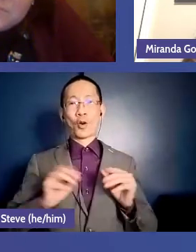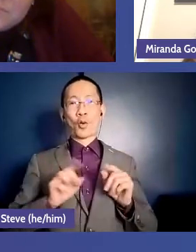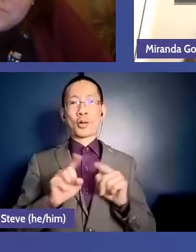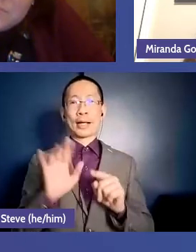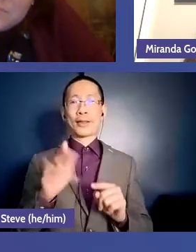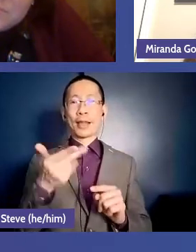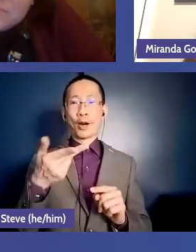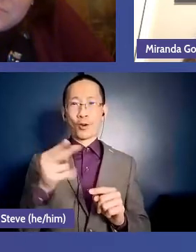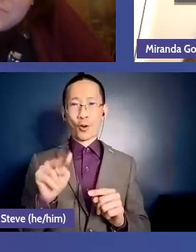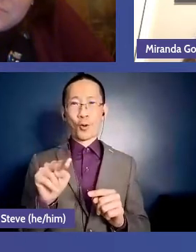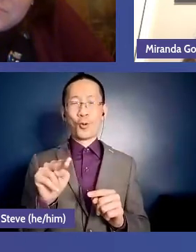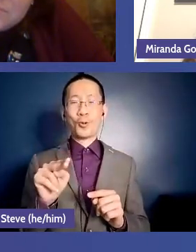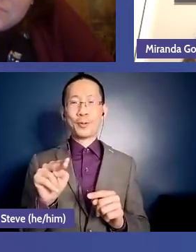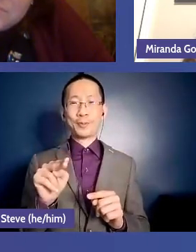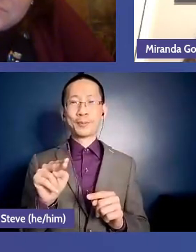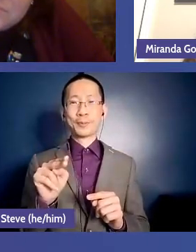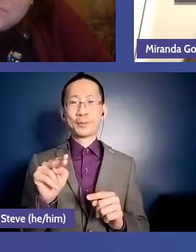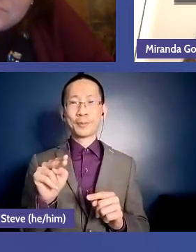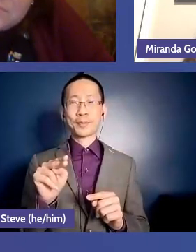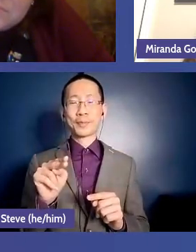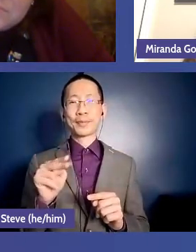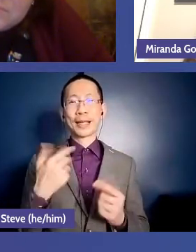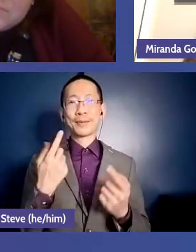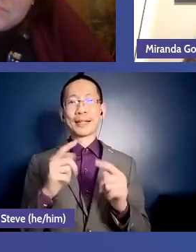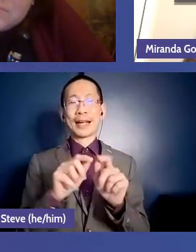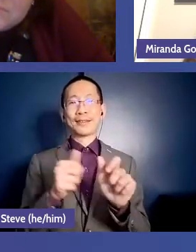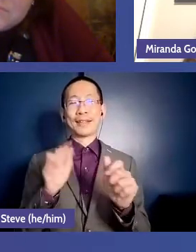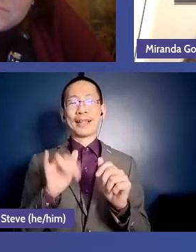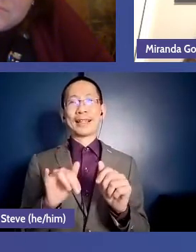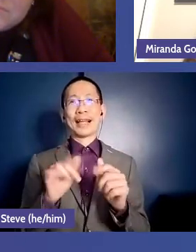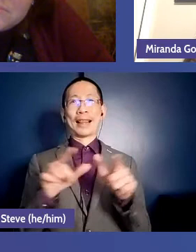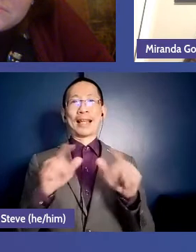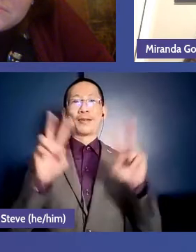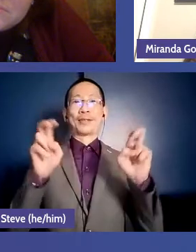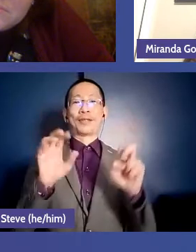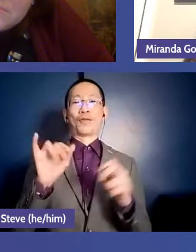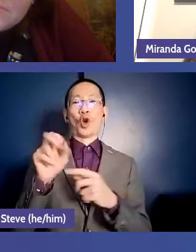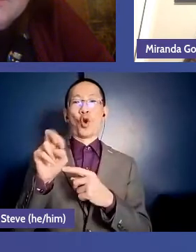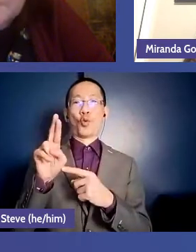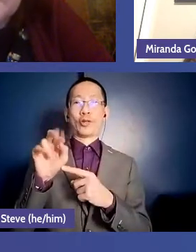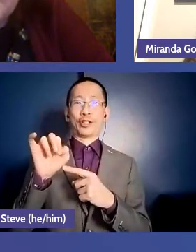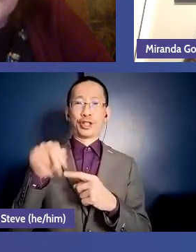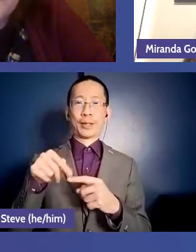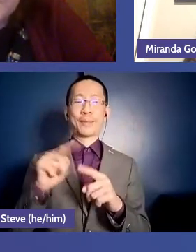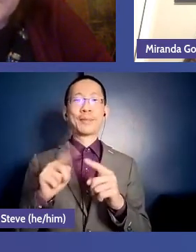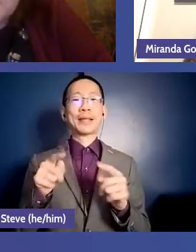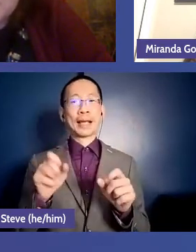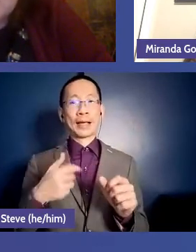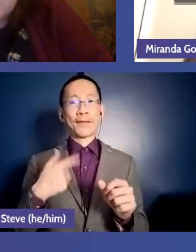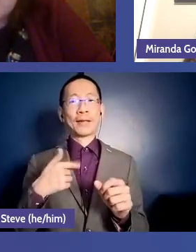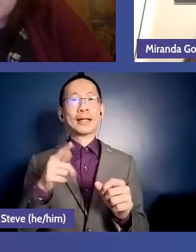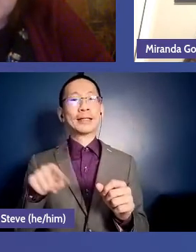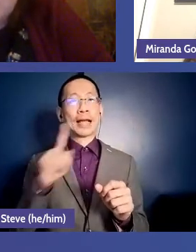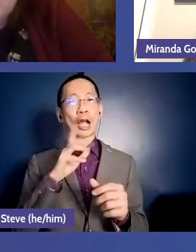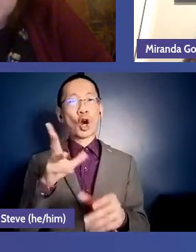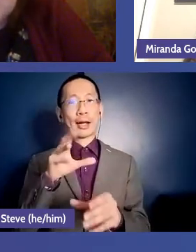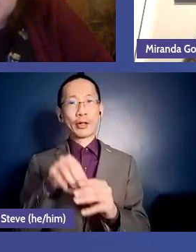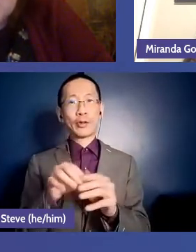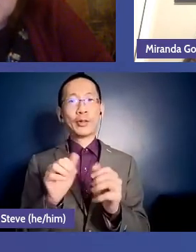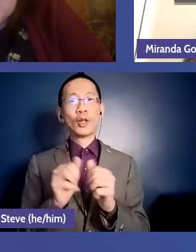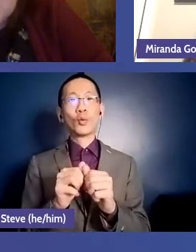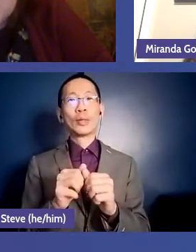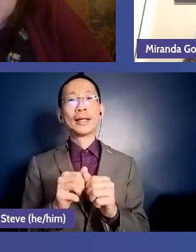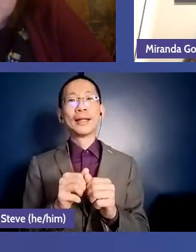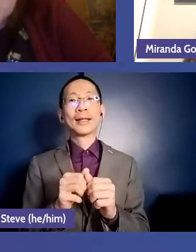own. Let me try to stay away from that language of ownership, but that they can feel like they are included inside